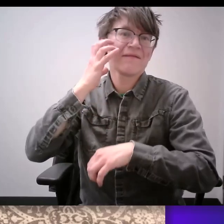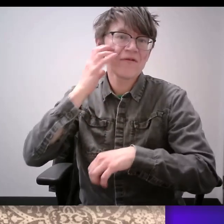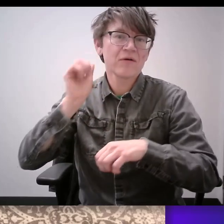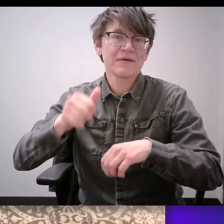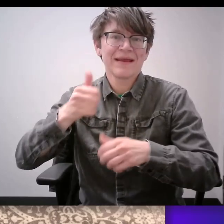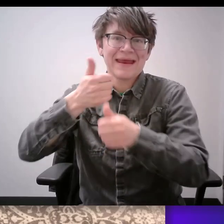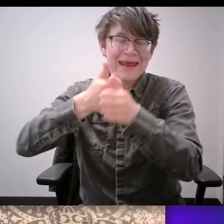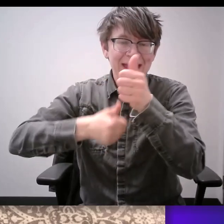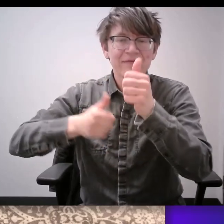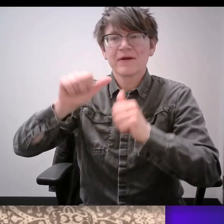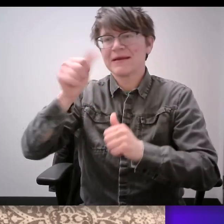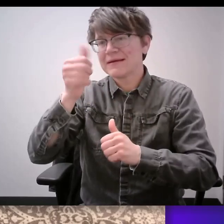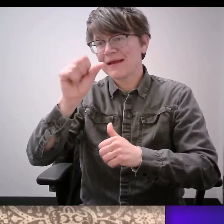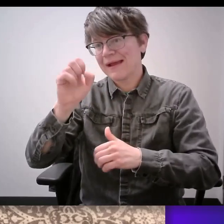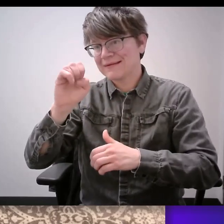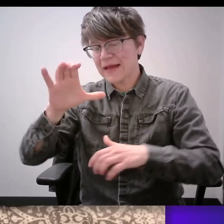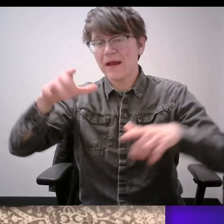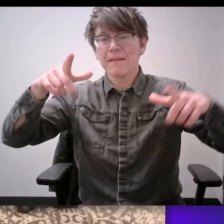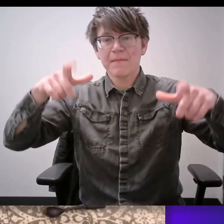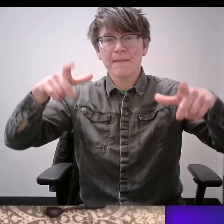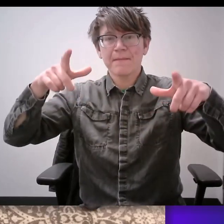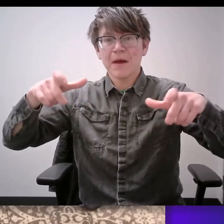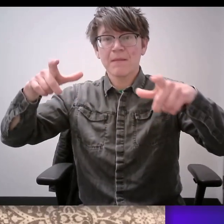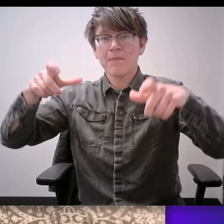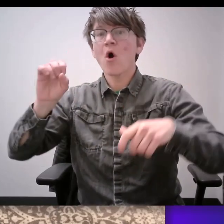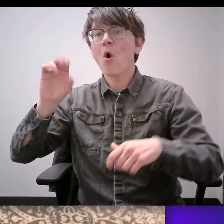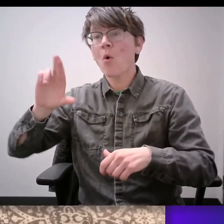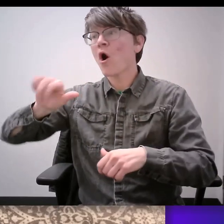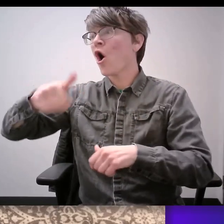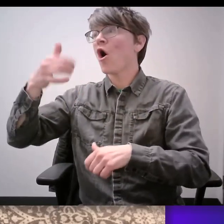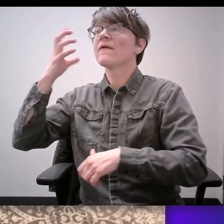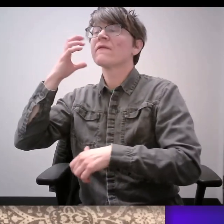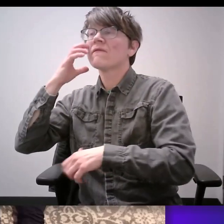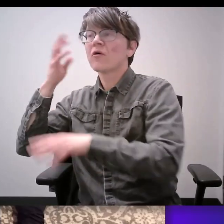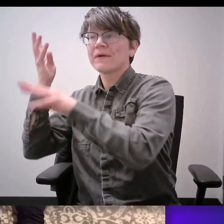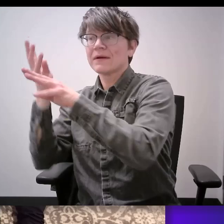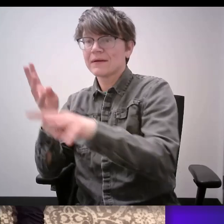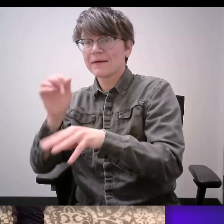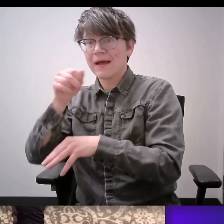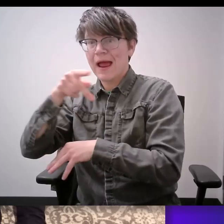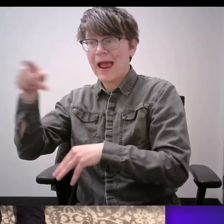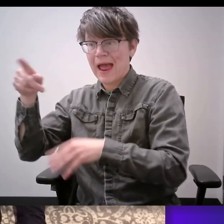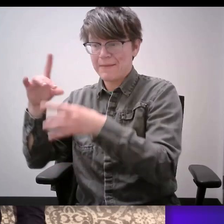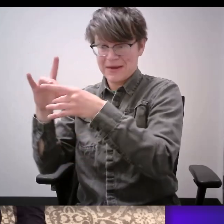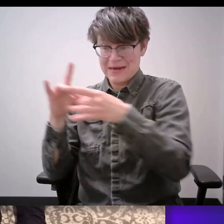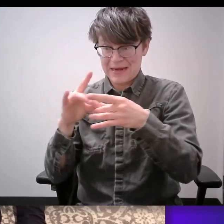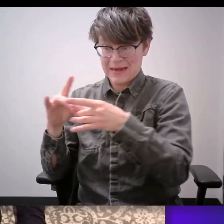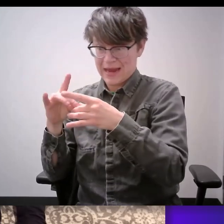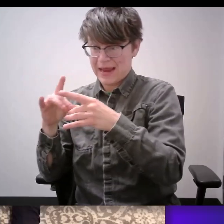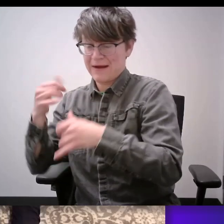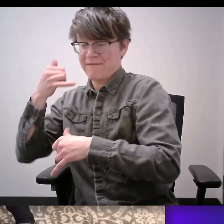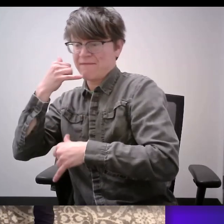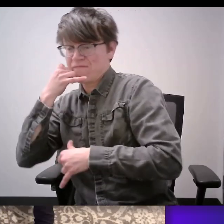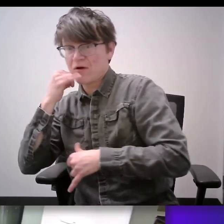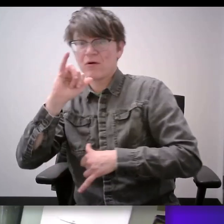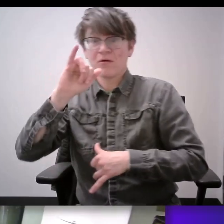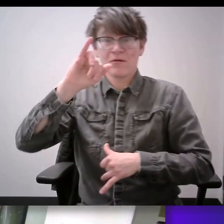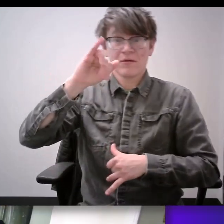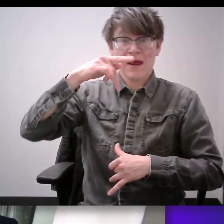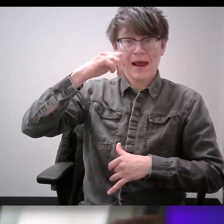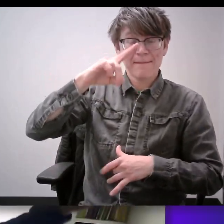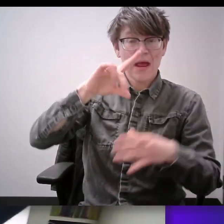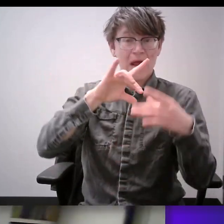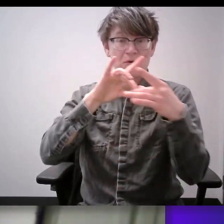Or you could download the app on, say, another phone, link the iPad and the phone together and trigger it that way. And we're actually triggering it with